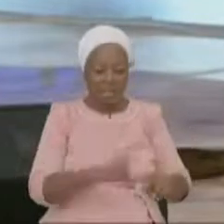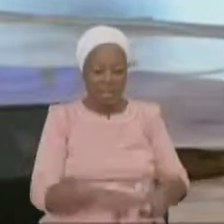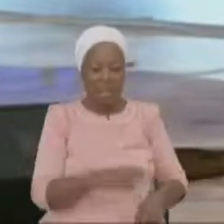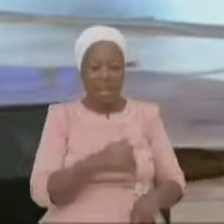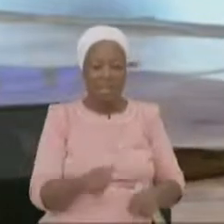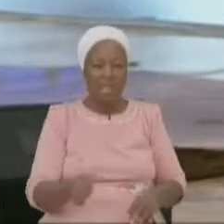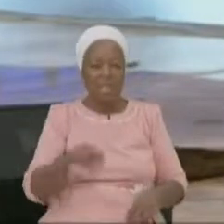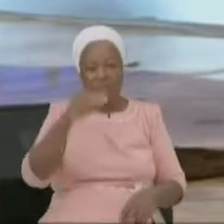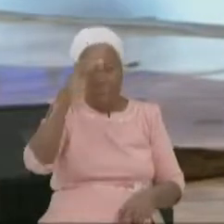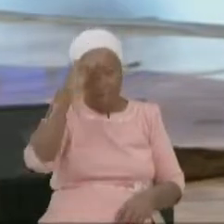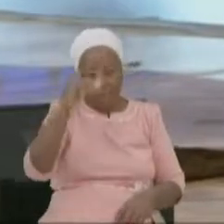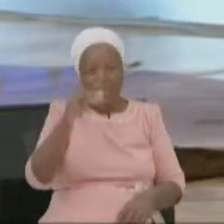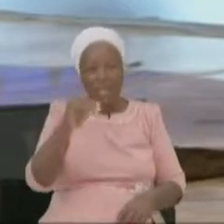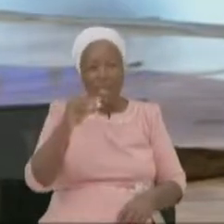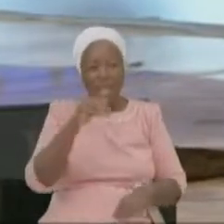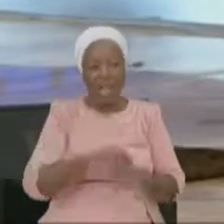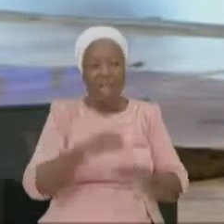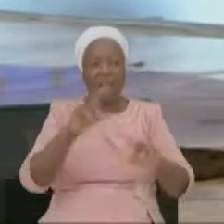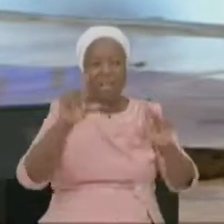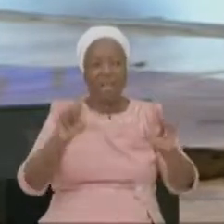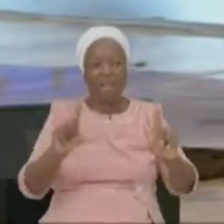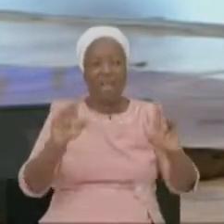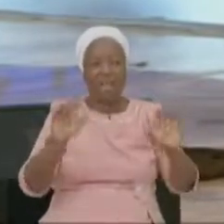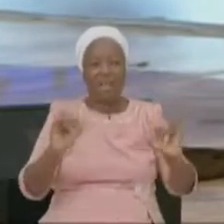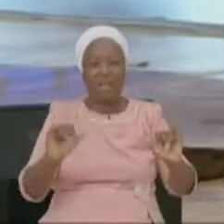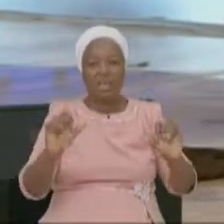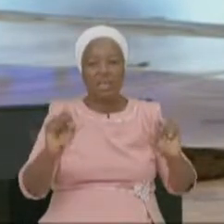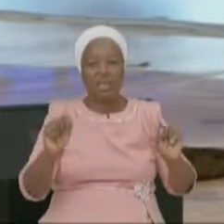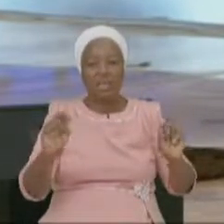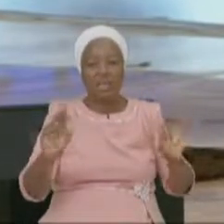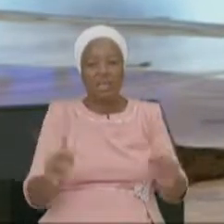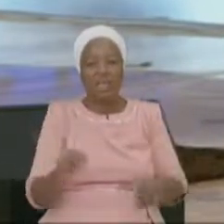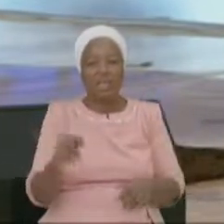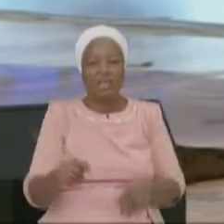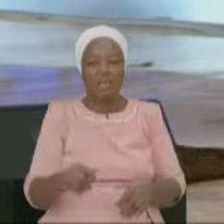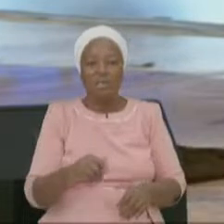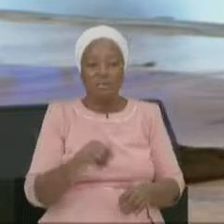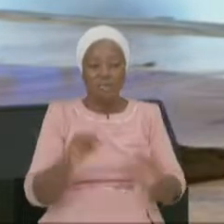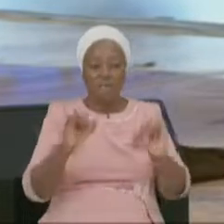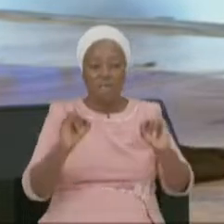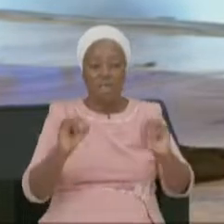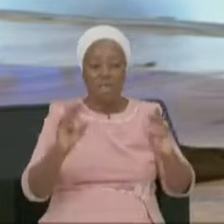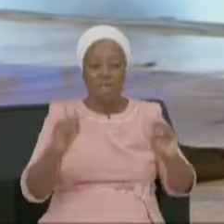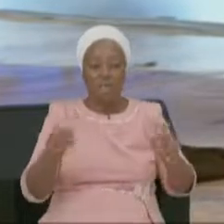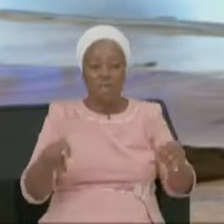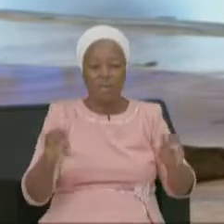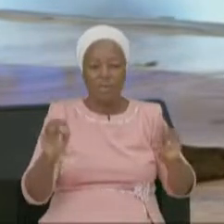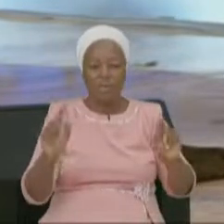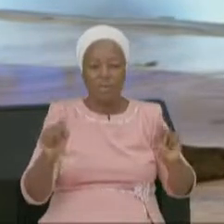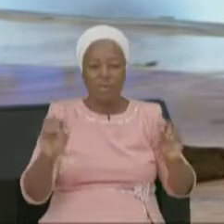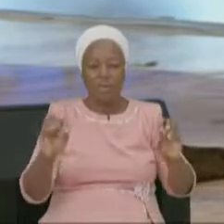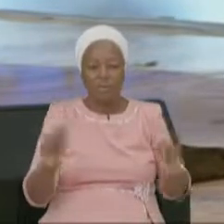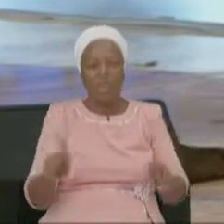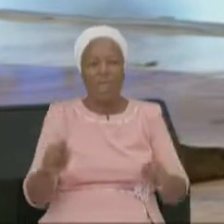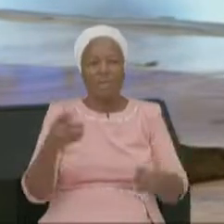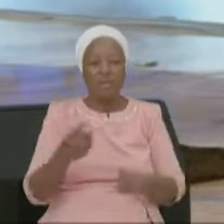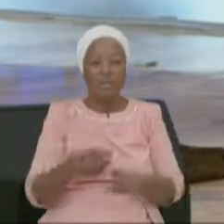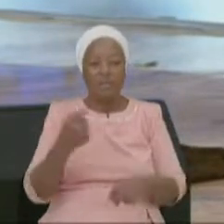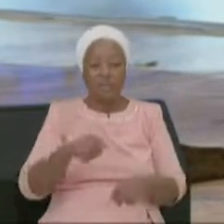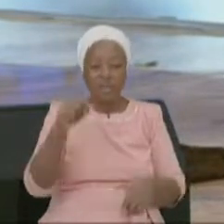certain man at Lystra, impotent in his feet, being a cripple from